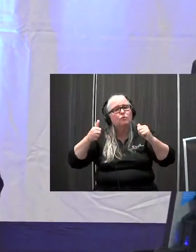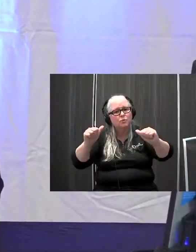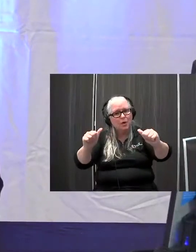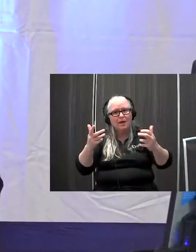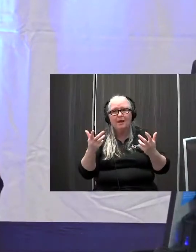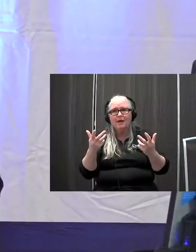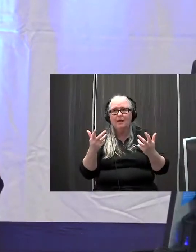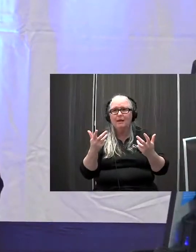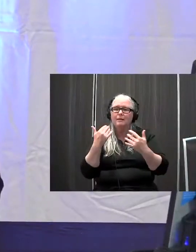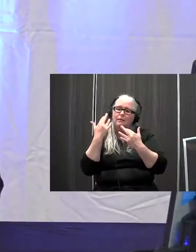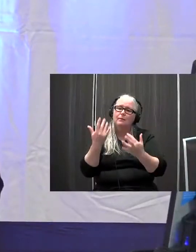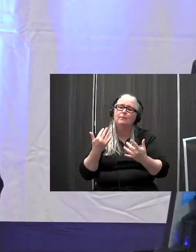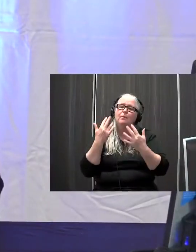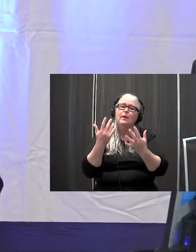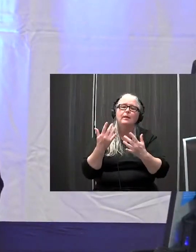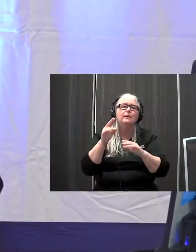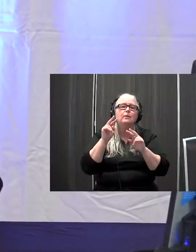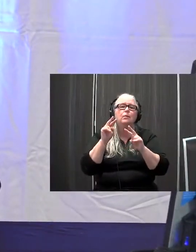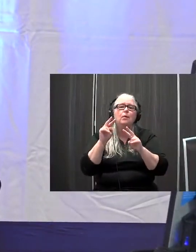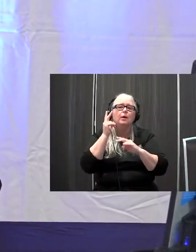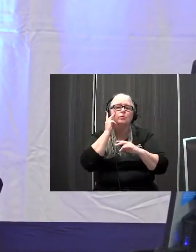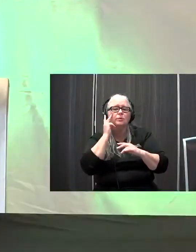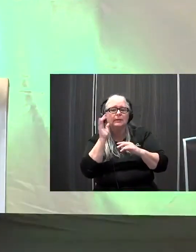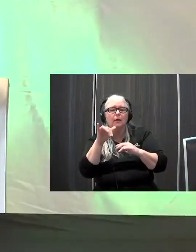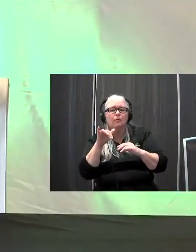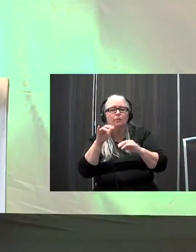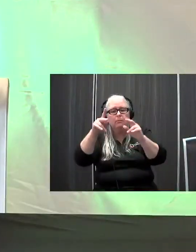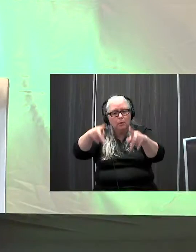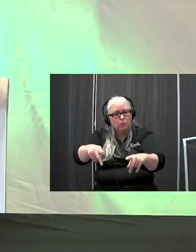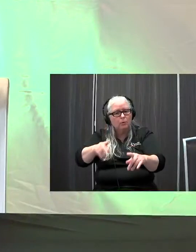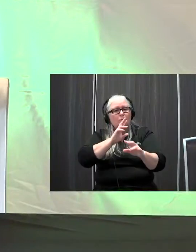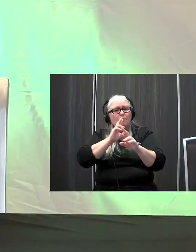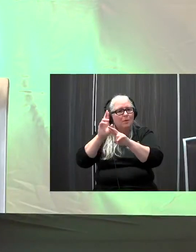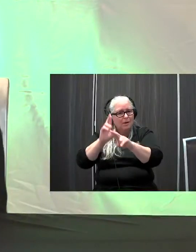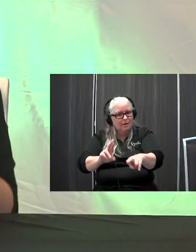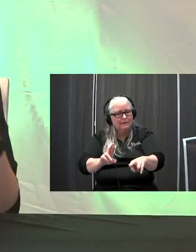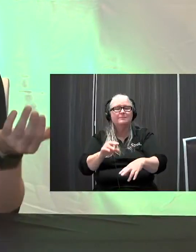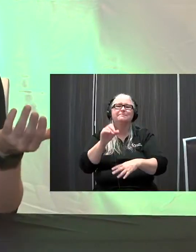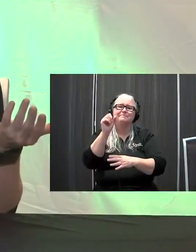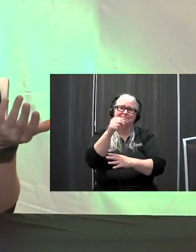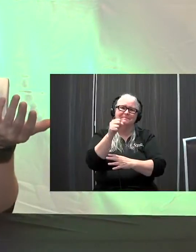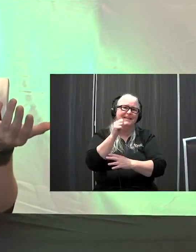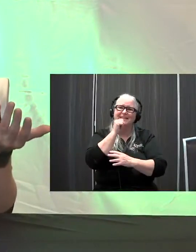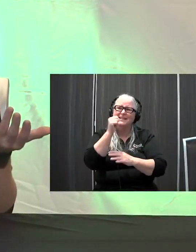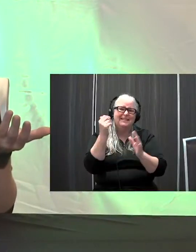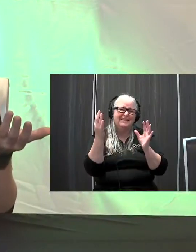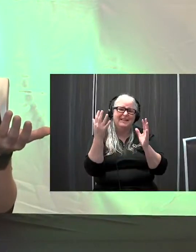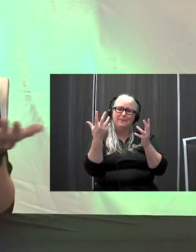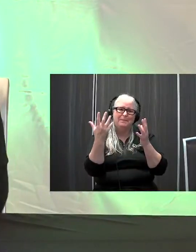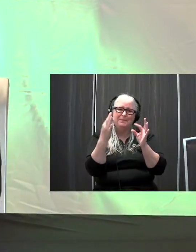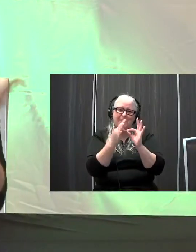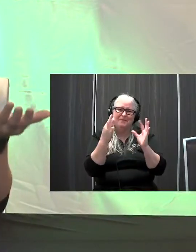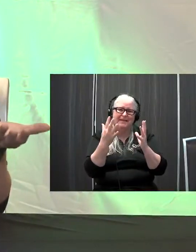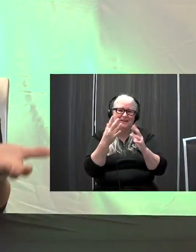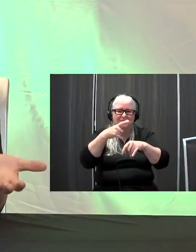of watch to see how the person is responding? Mm-hmm. Okay. Yeah, no, I think so. I think we're not going to get it perfect on the first time.